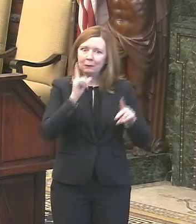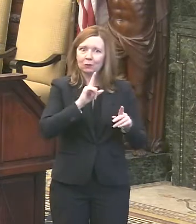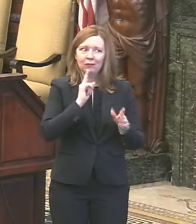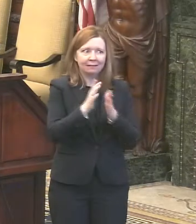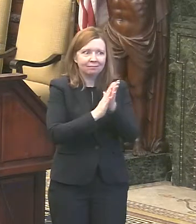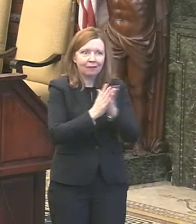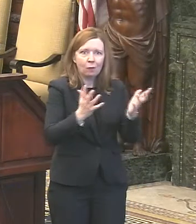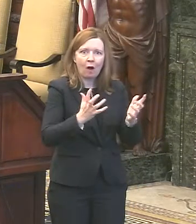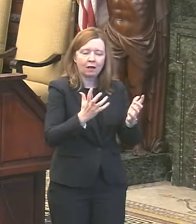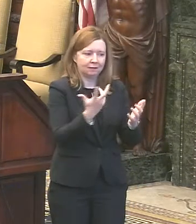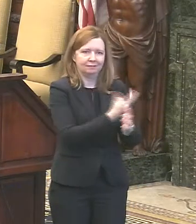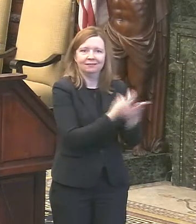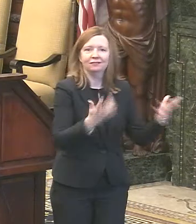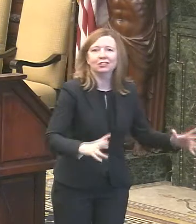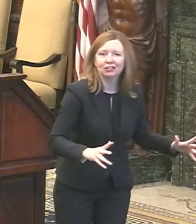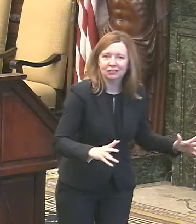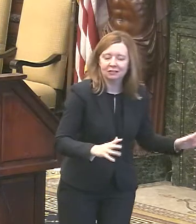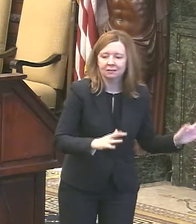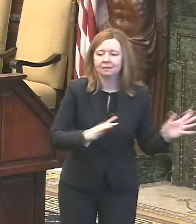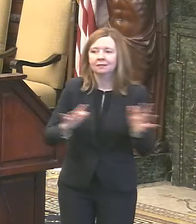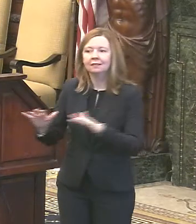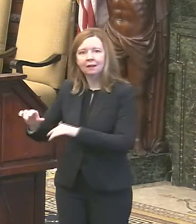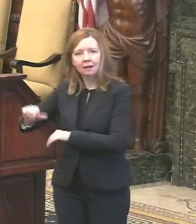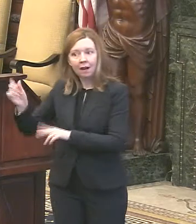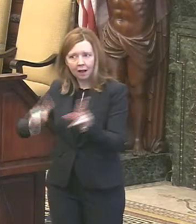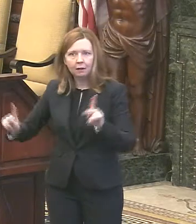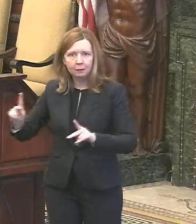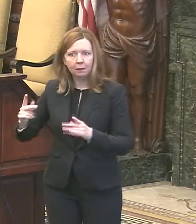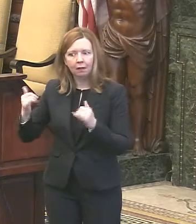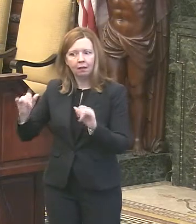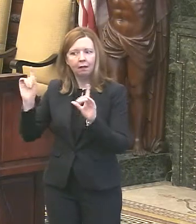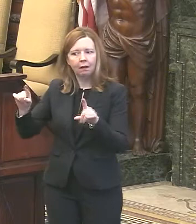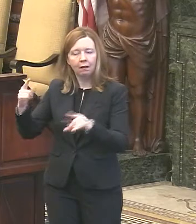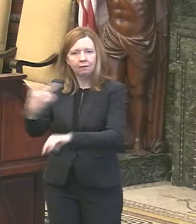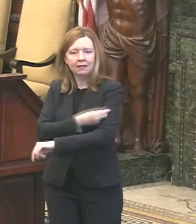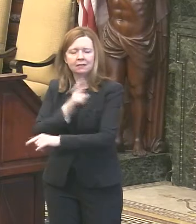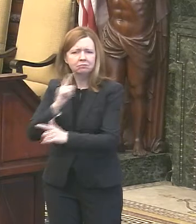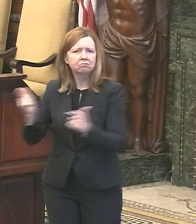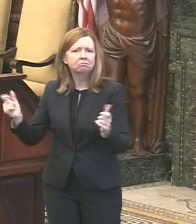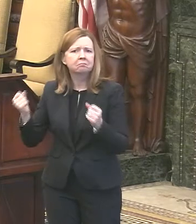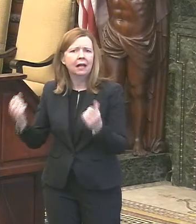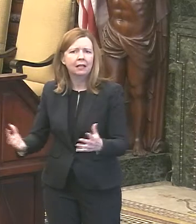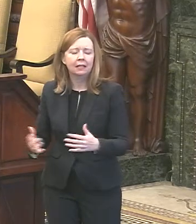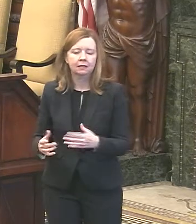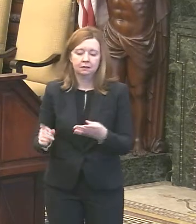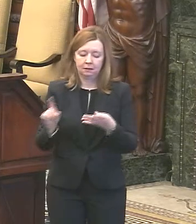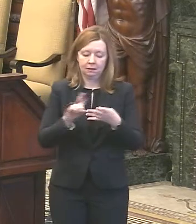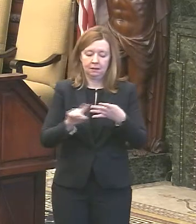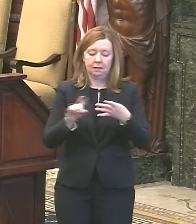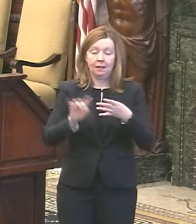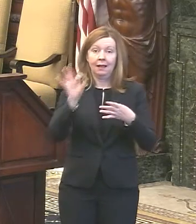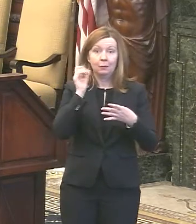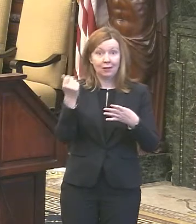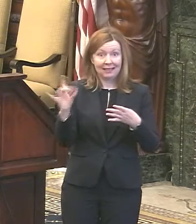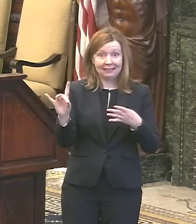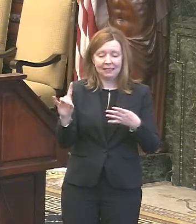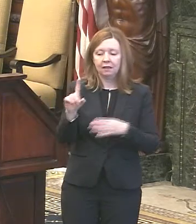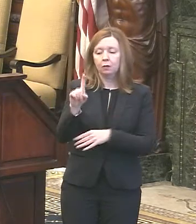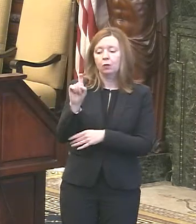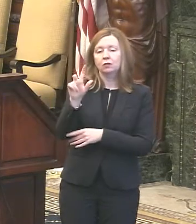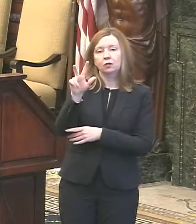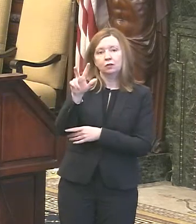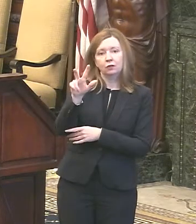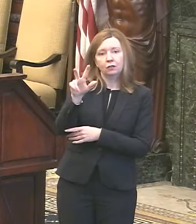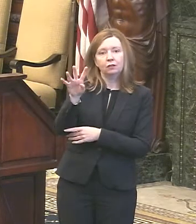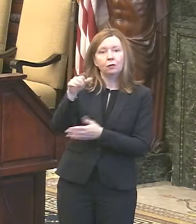have already been vaccinated. But the number of people being vaccinated is still very large. For the week that ended April 18th, there were